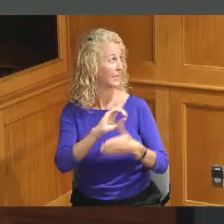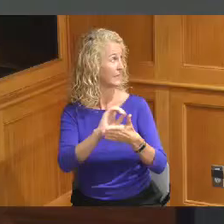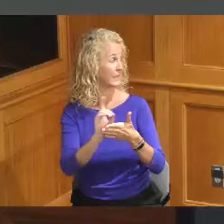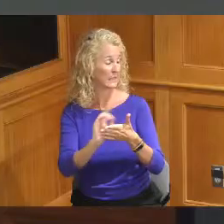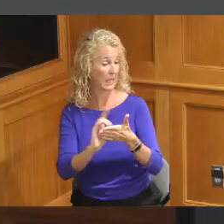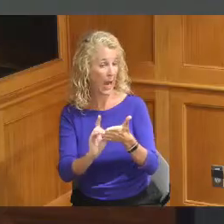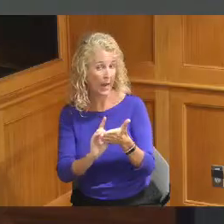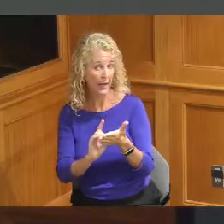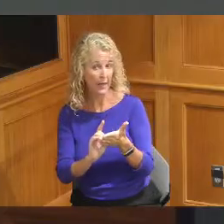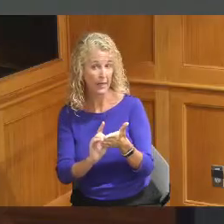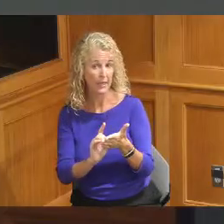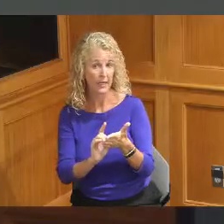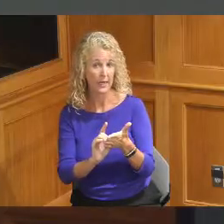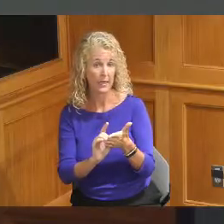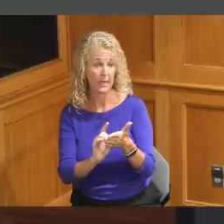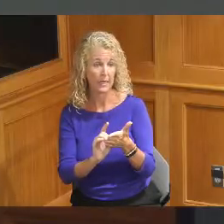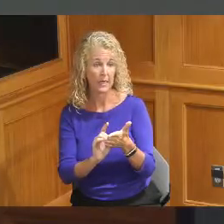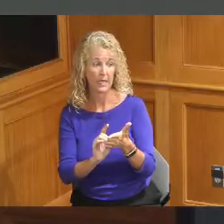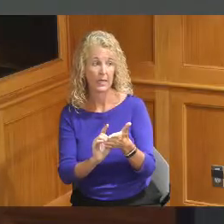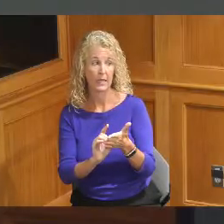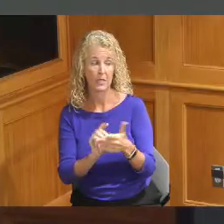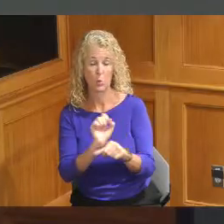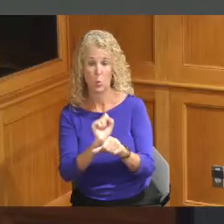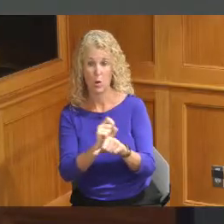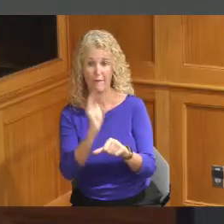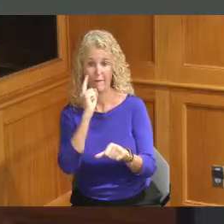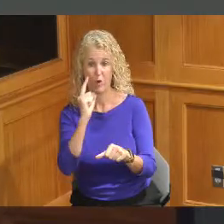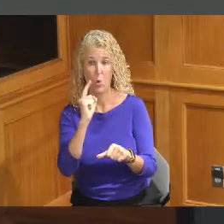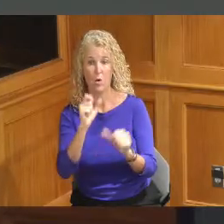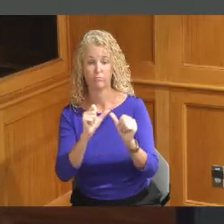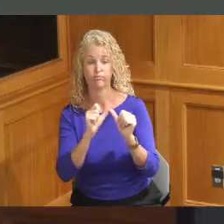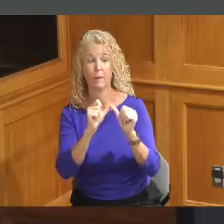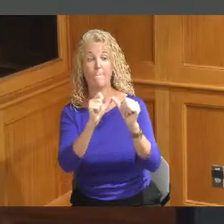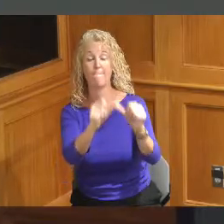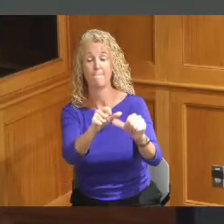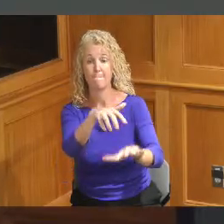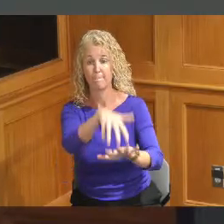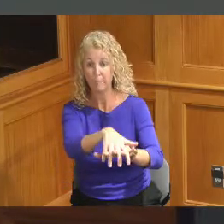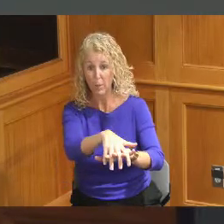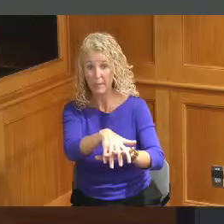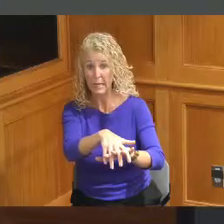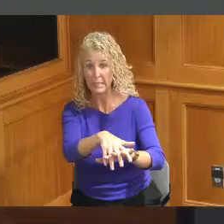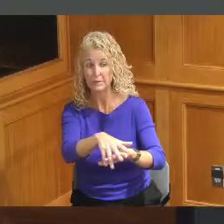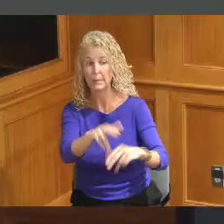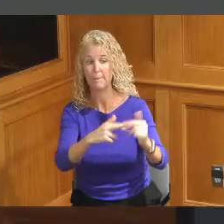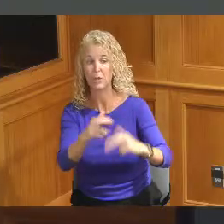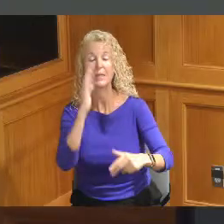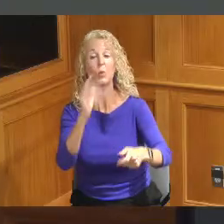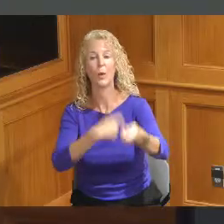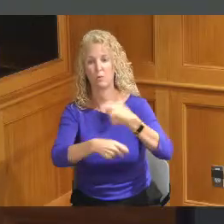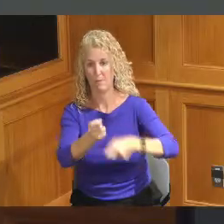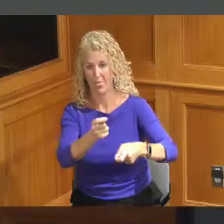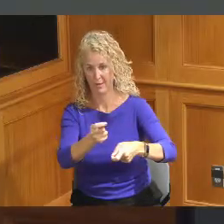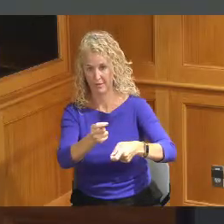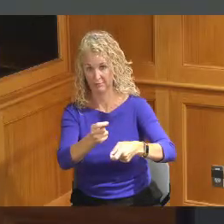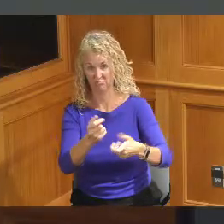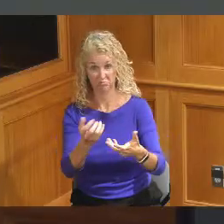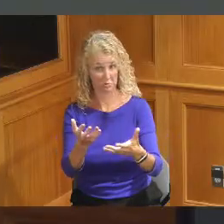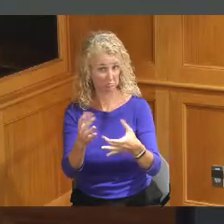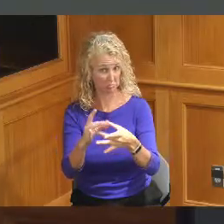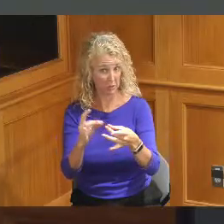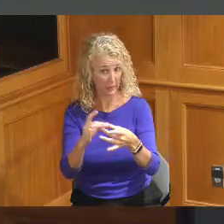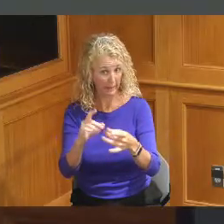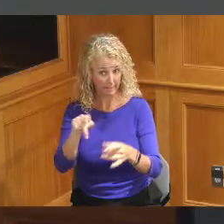design. Be advancing design work for the long-term permanent replacement of that lot. Phil, anything you want to say about